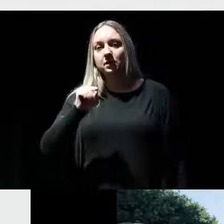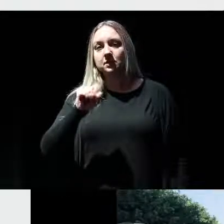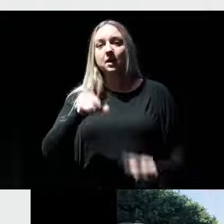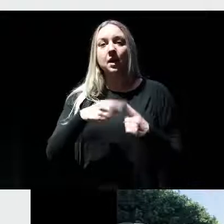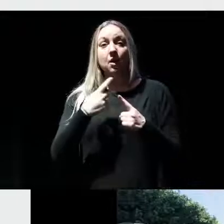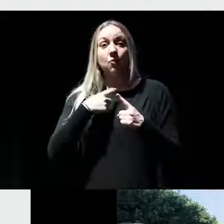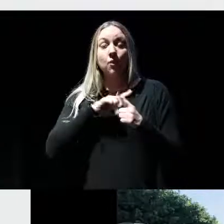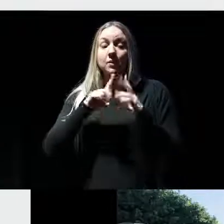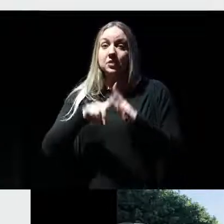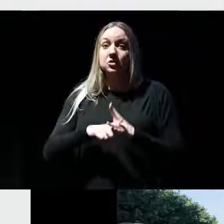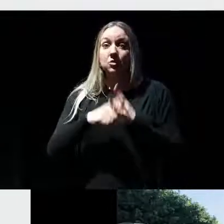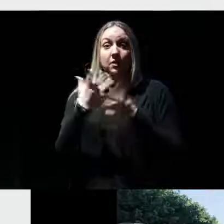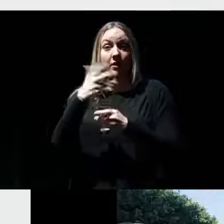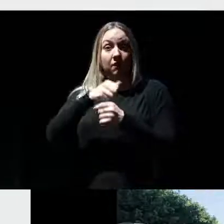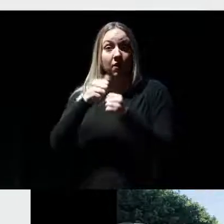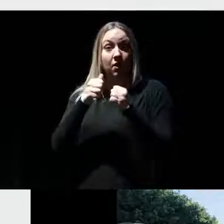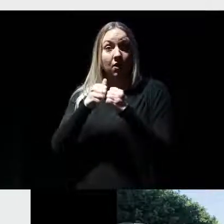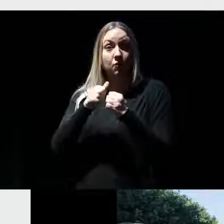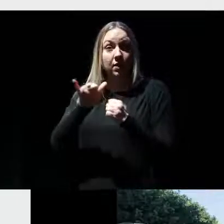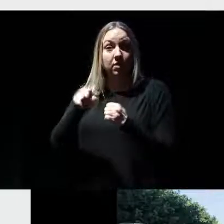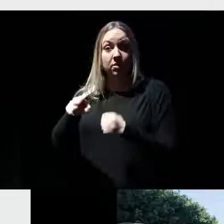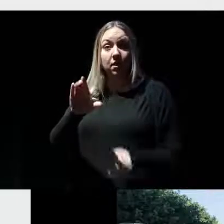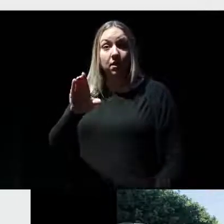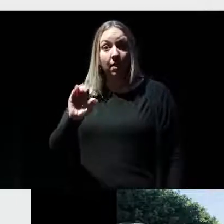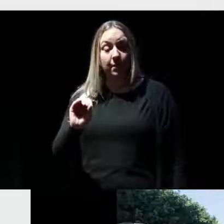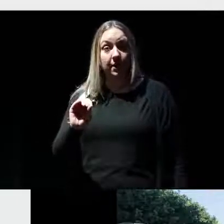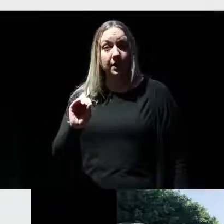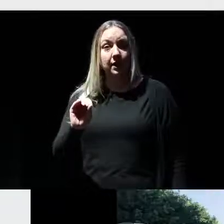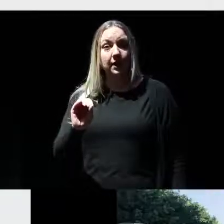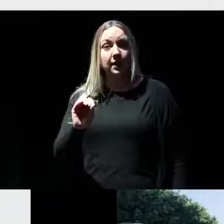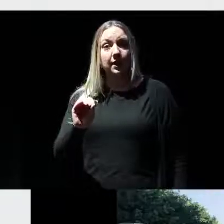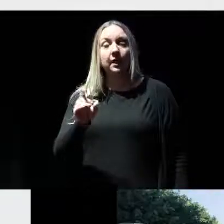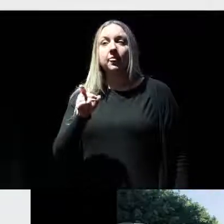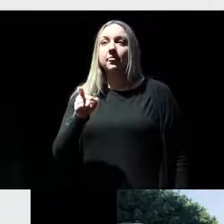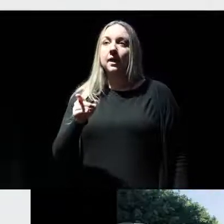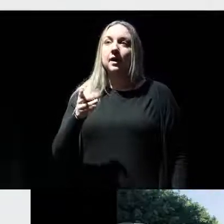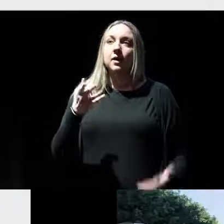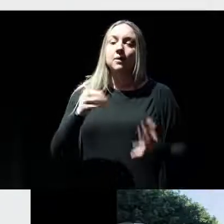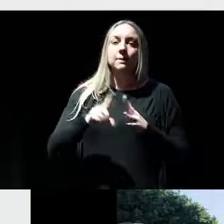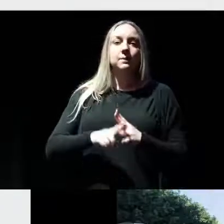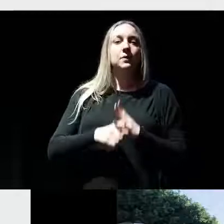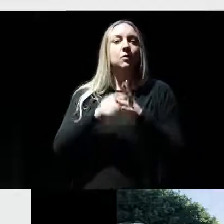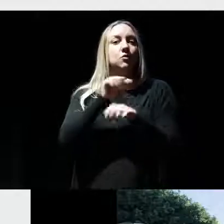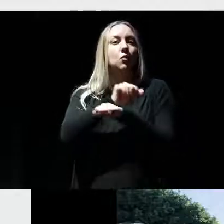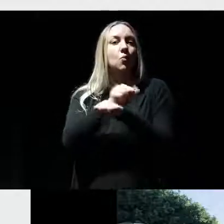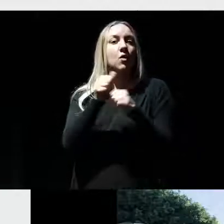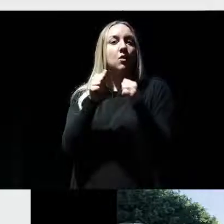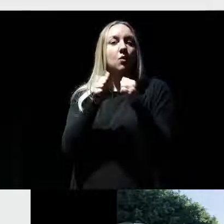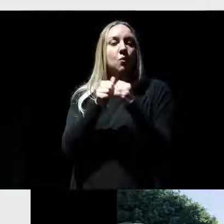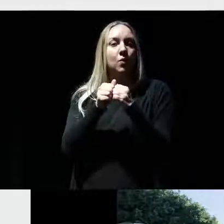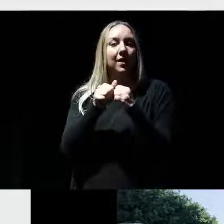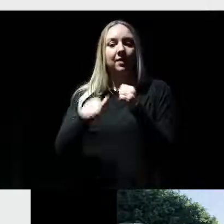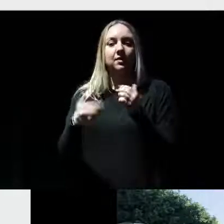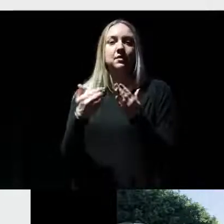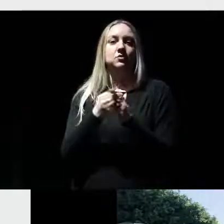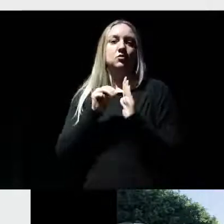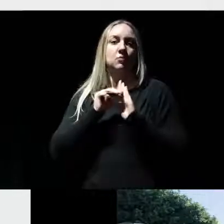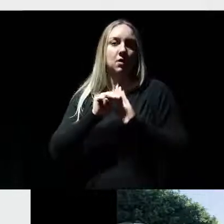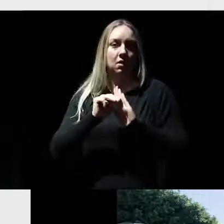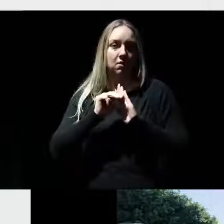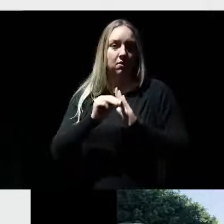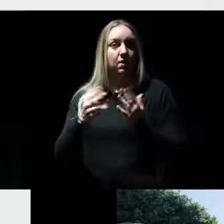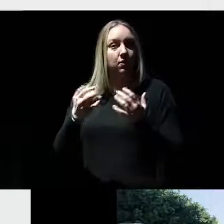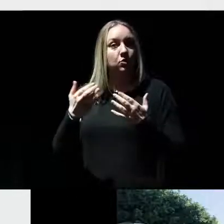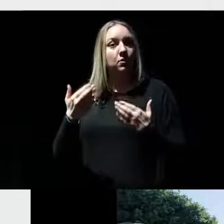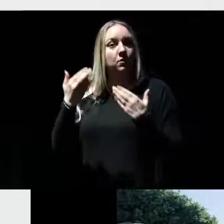were just beginning to start to work with that model of